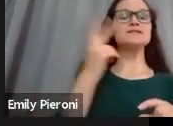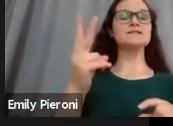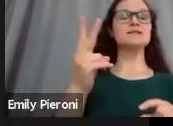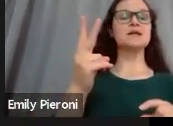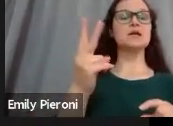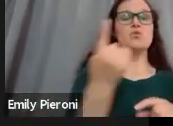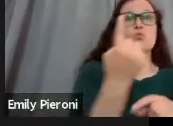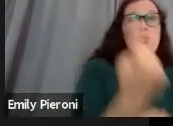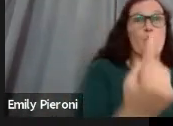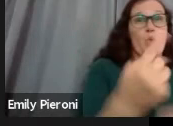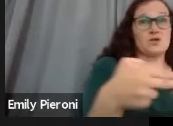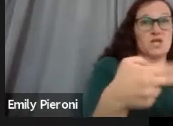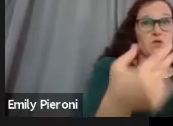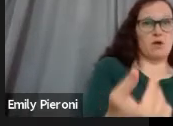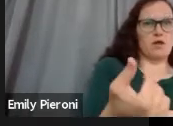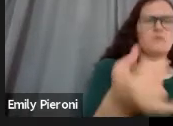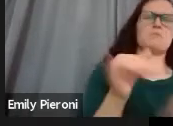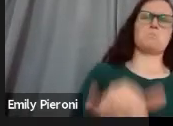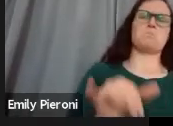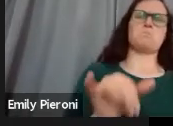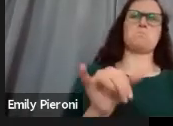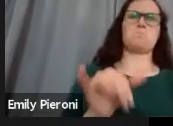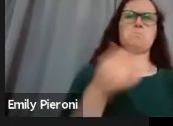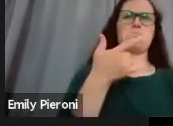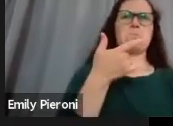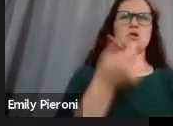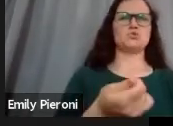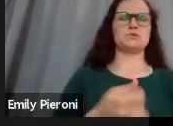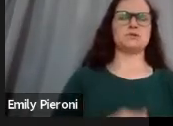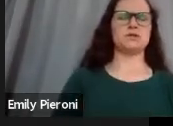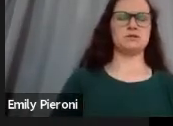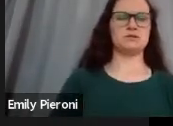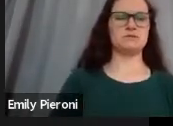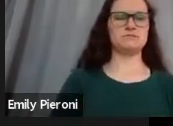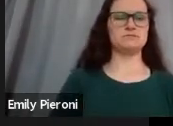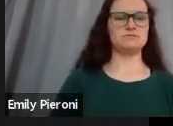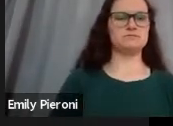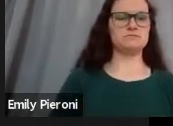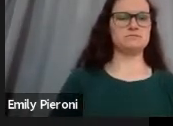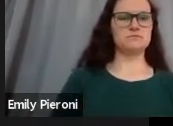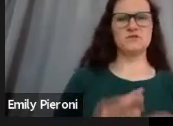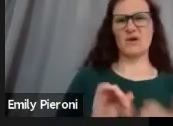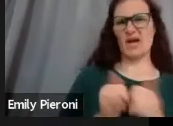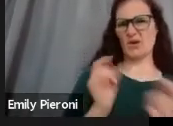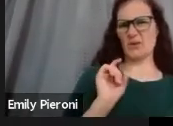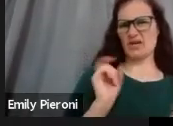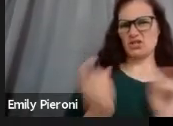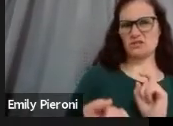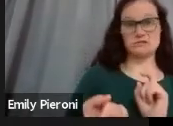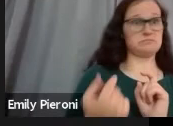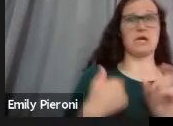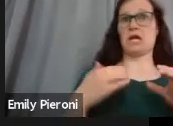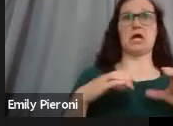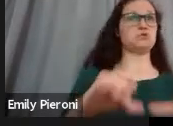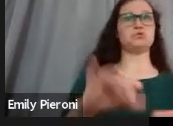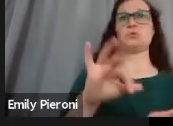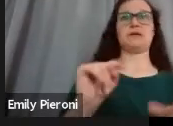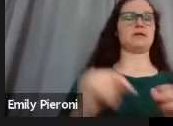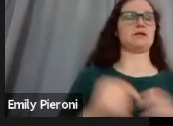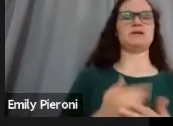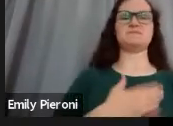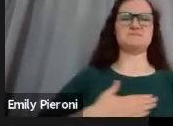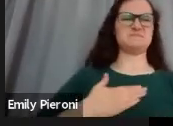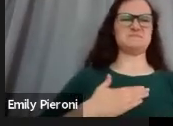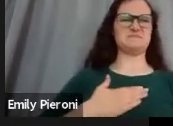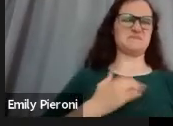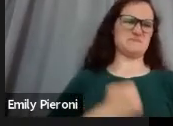single slide right now. Oh. Okay. Tell me how I do that, and I'll do it differently. I apologize. I